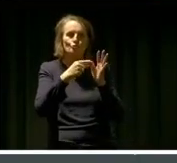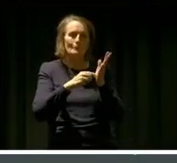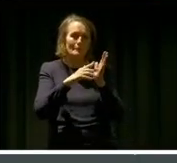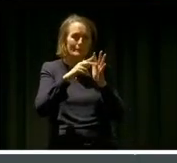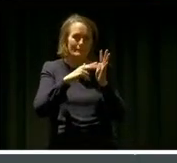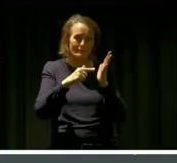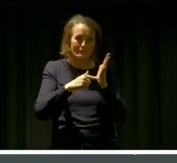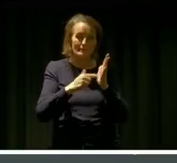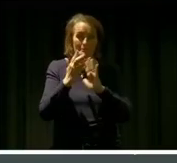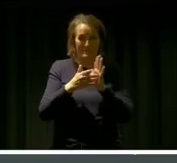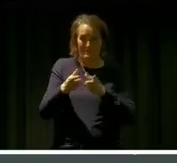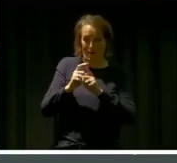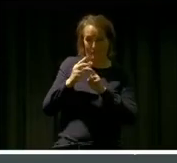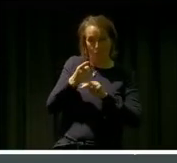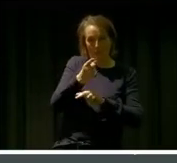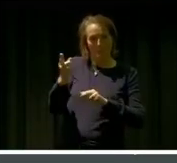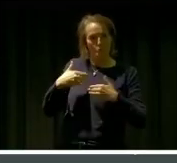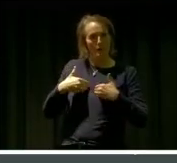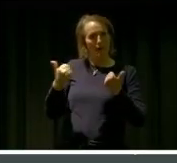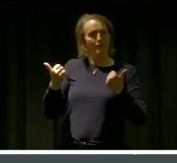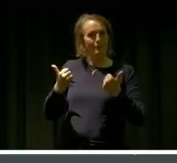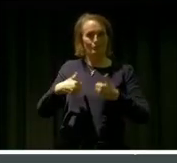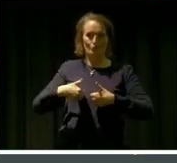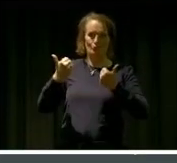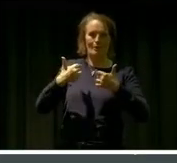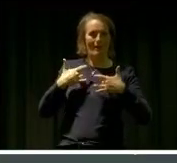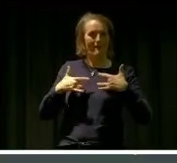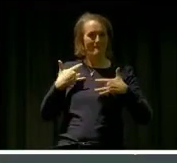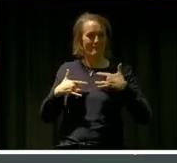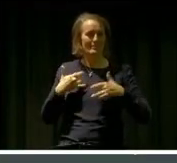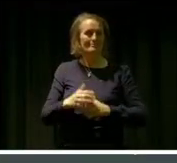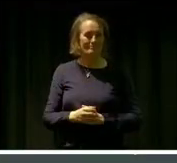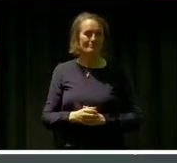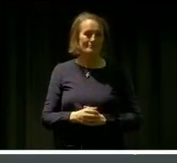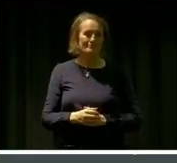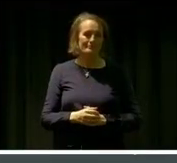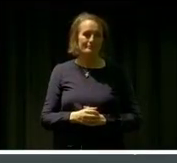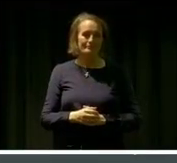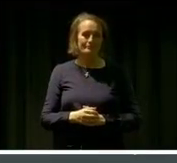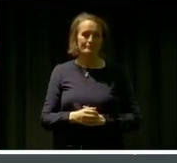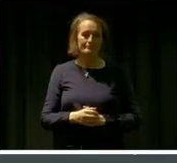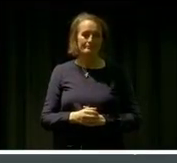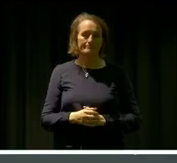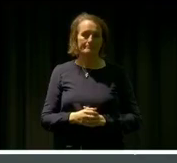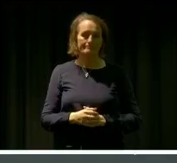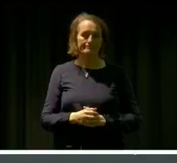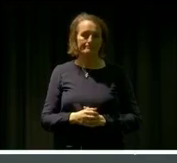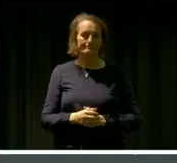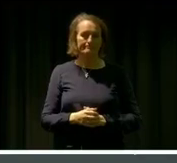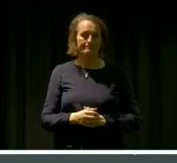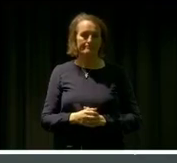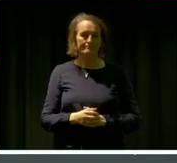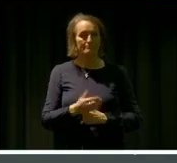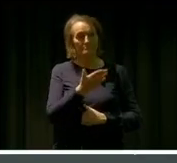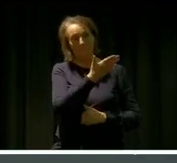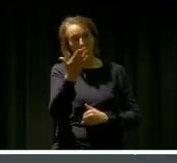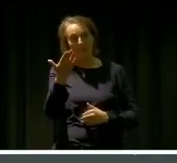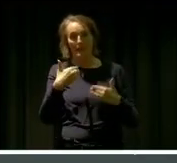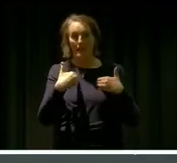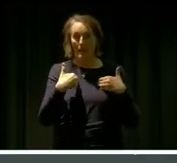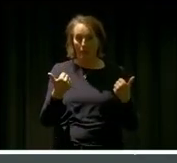maintain a healthy lifestyle. Importantly, how individuals are treated by the healthcare system, particularly